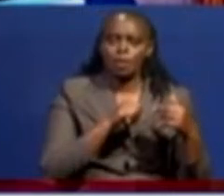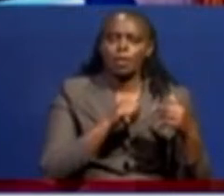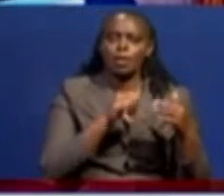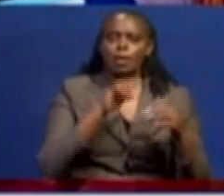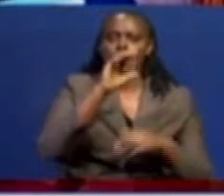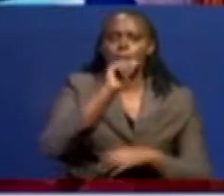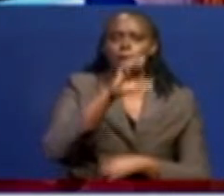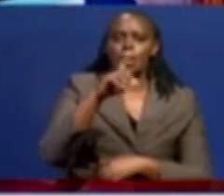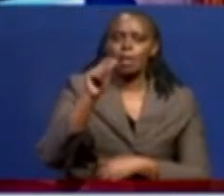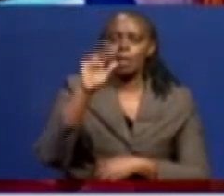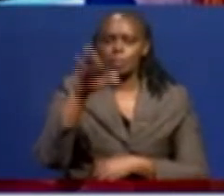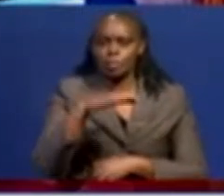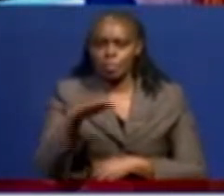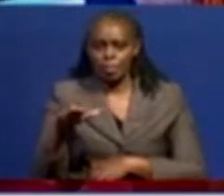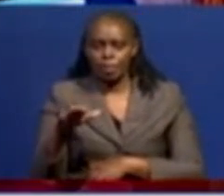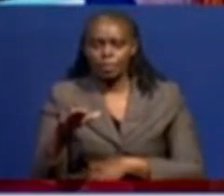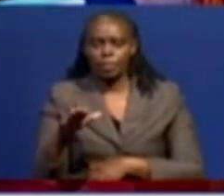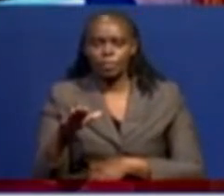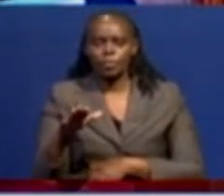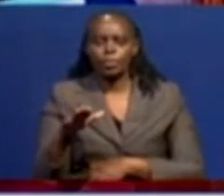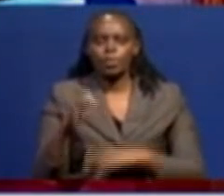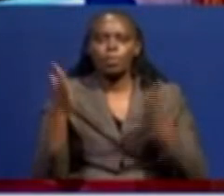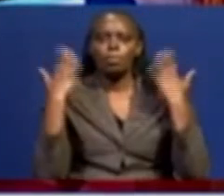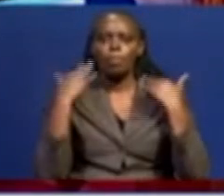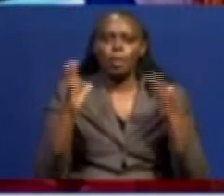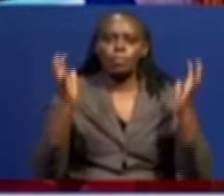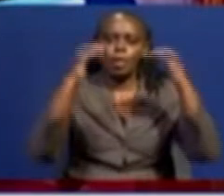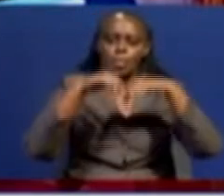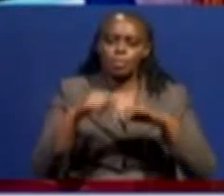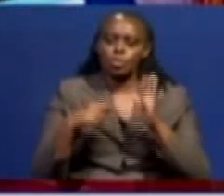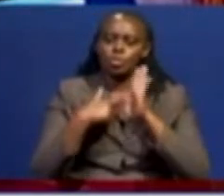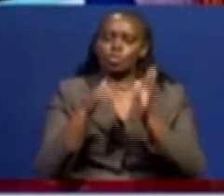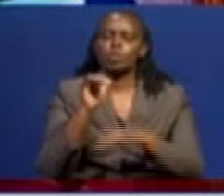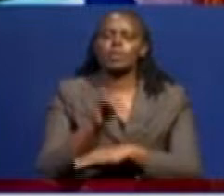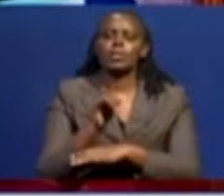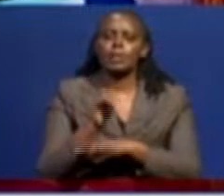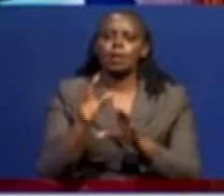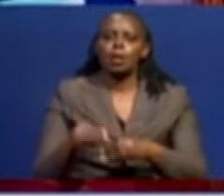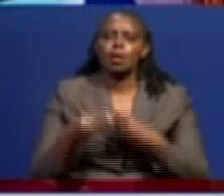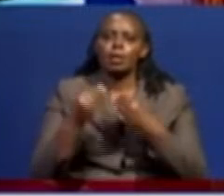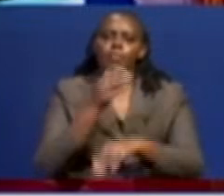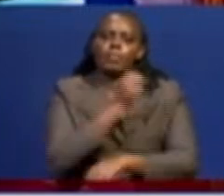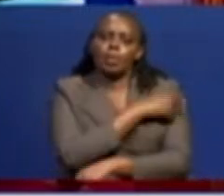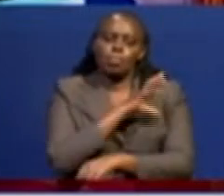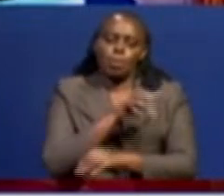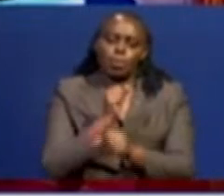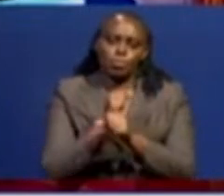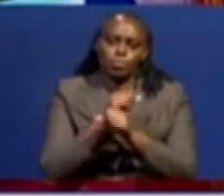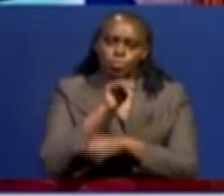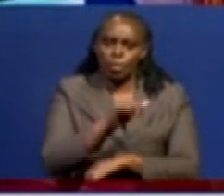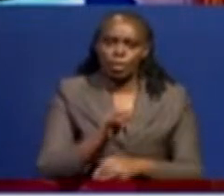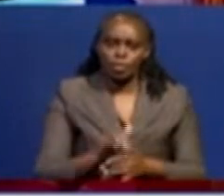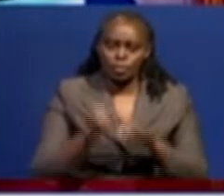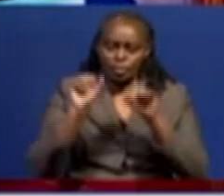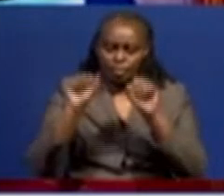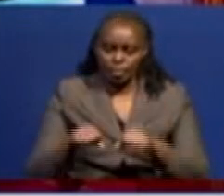Is there any act of parliament or act of the county government of Meru indicating so or giving her the power to do